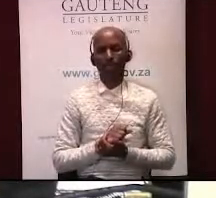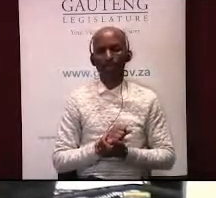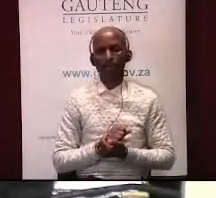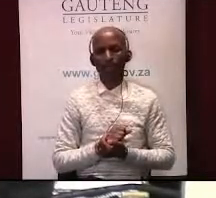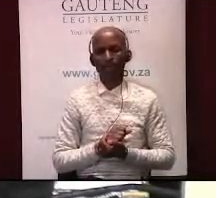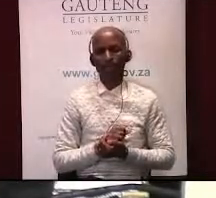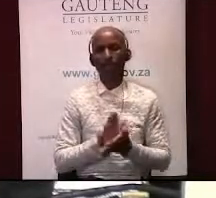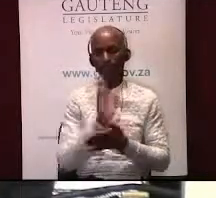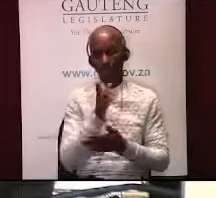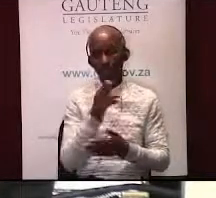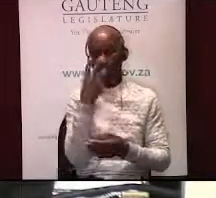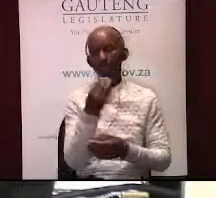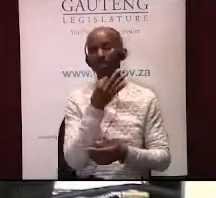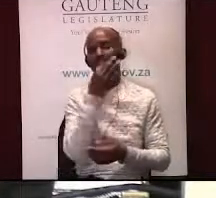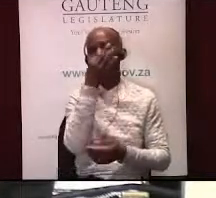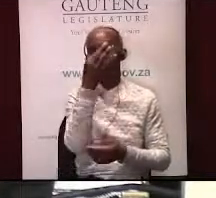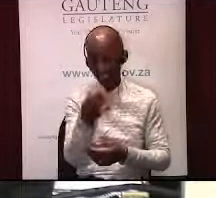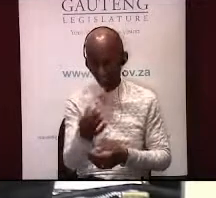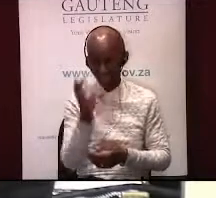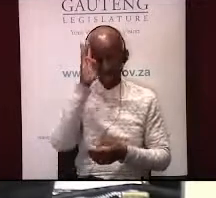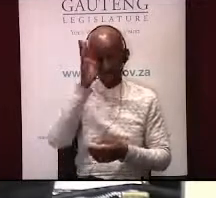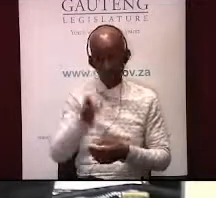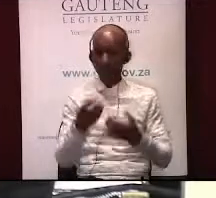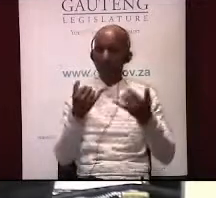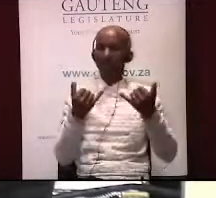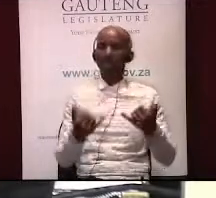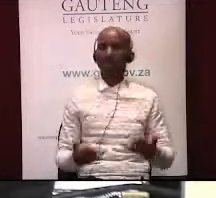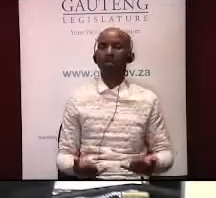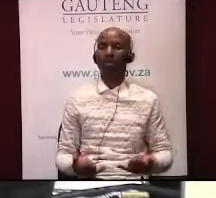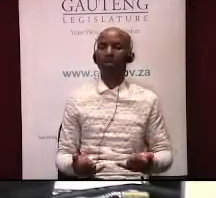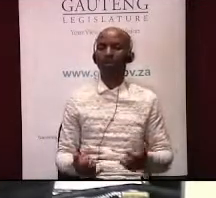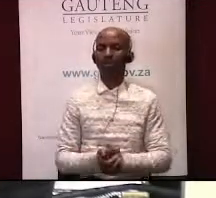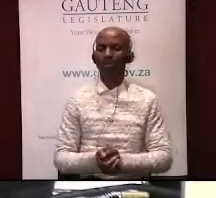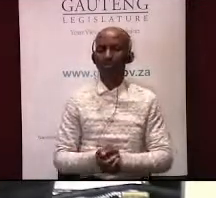And having said that, I will then,